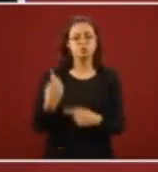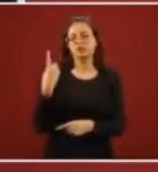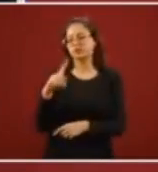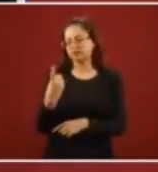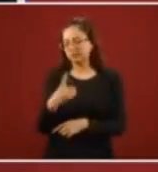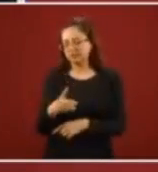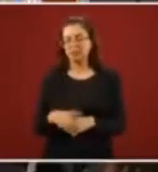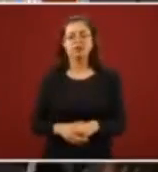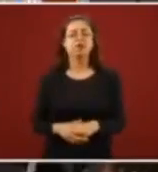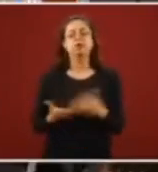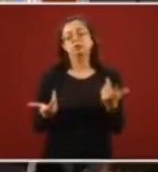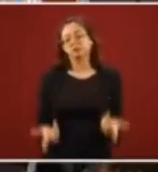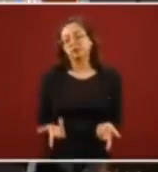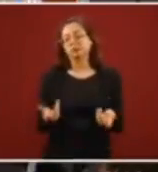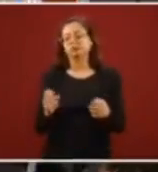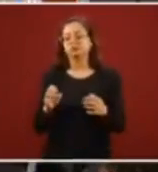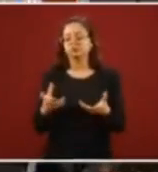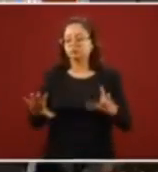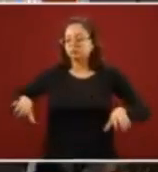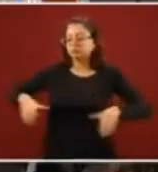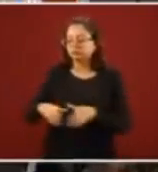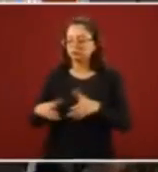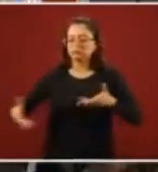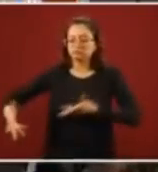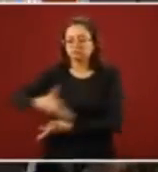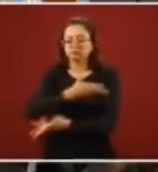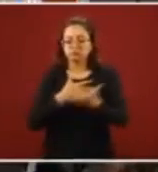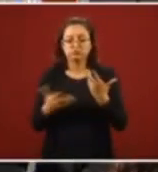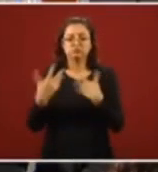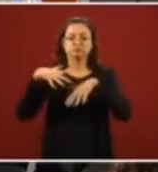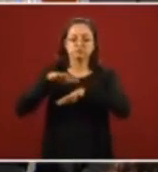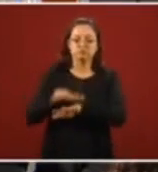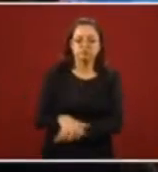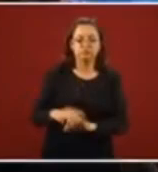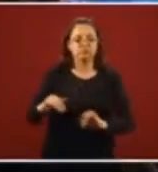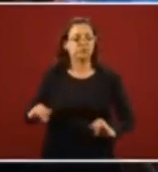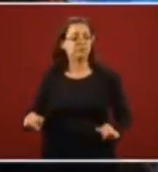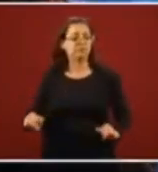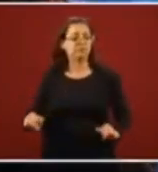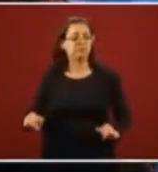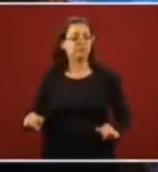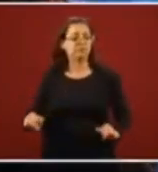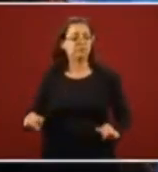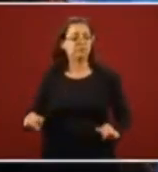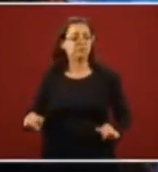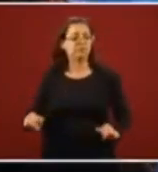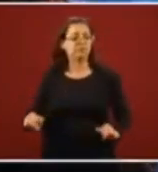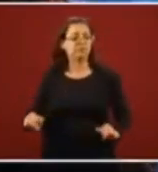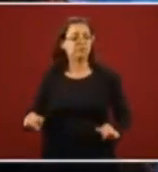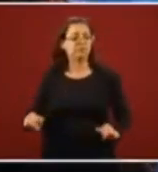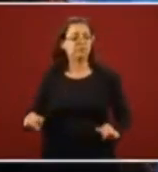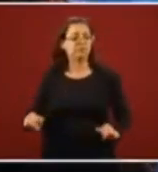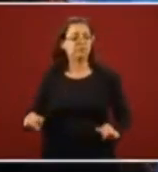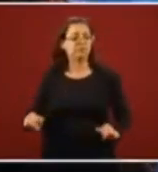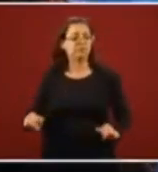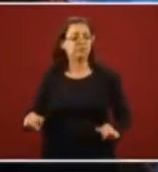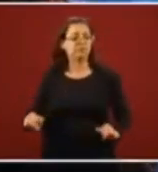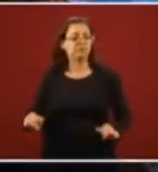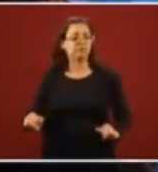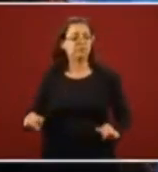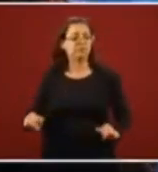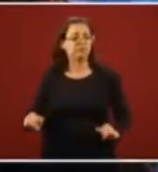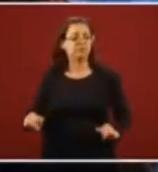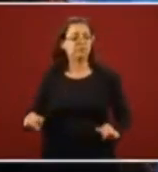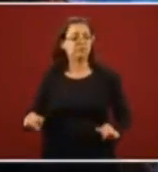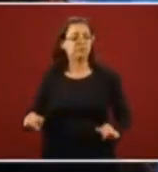con respecto, justamente, a la convivencia en comunidad, el tejido social, las instituciones locales. So they talked about all